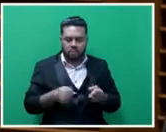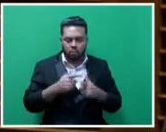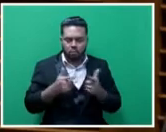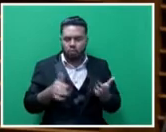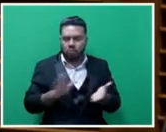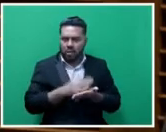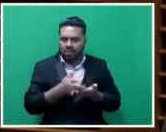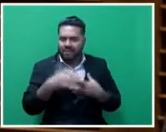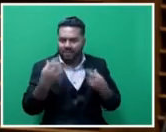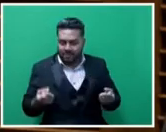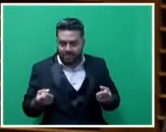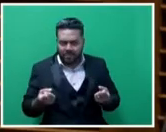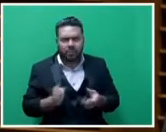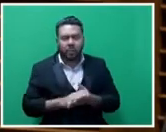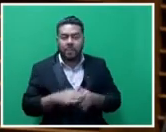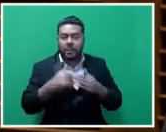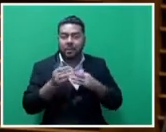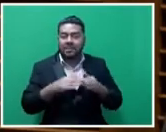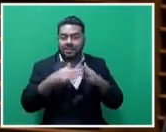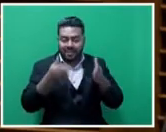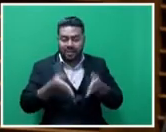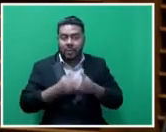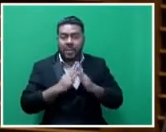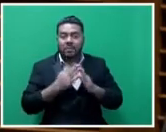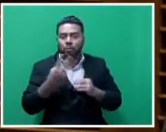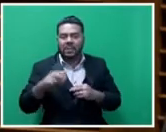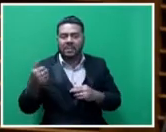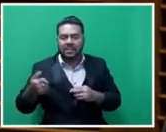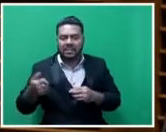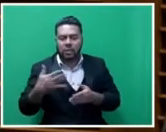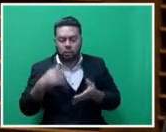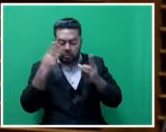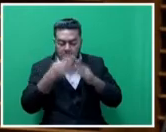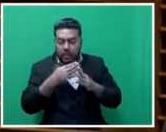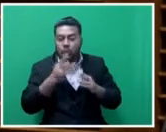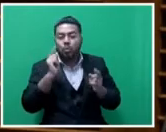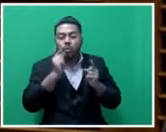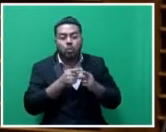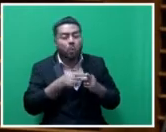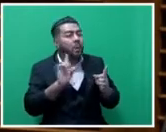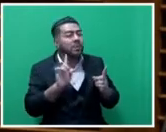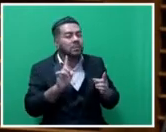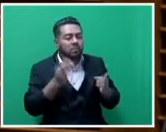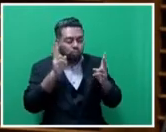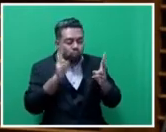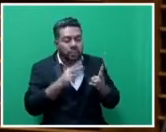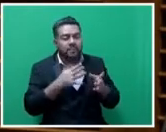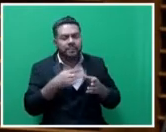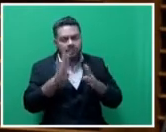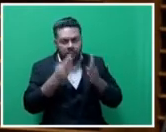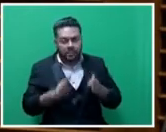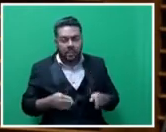Standards Committee also, which was established in 2016 to specifically look at the realignment and modernization of standards